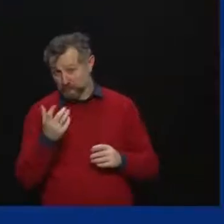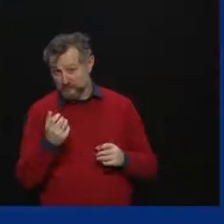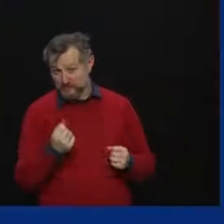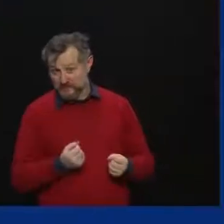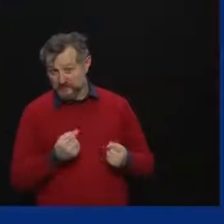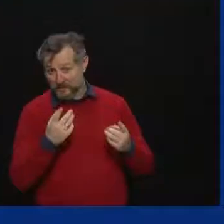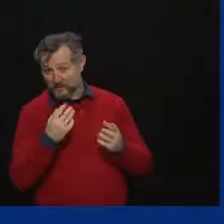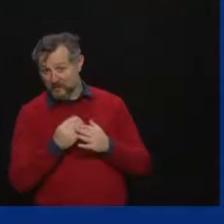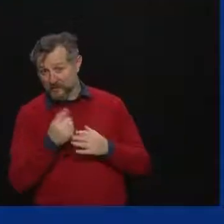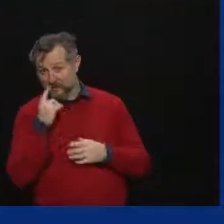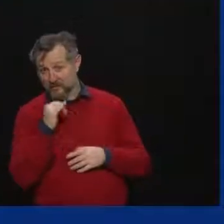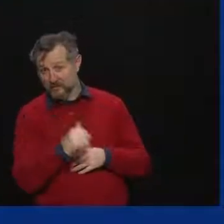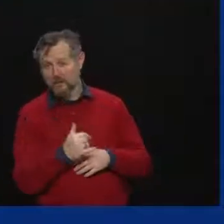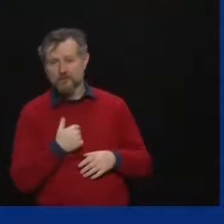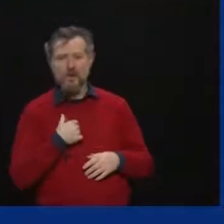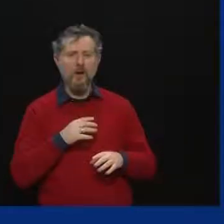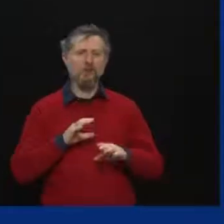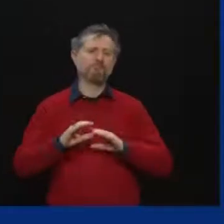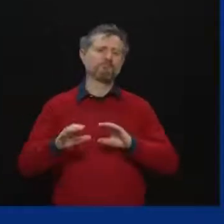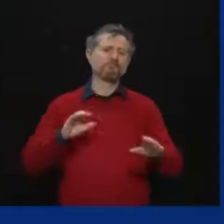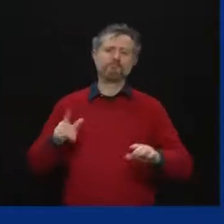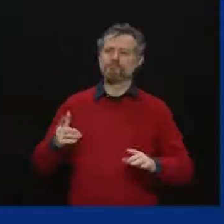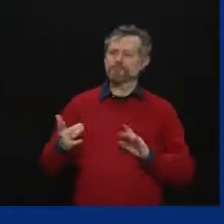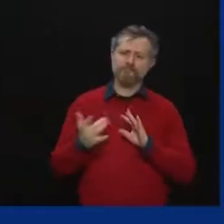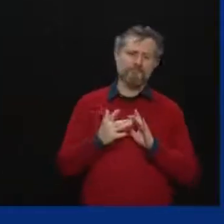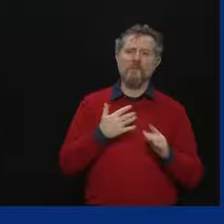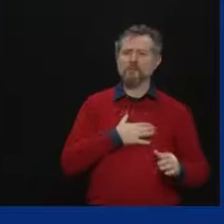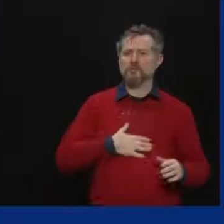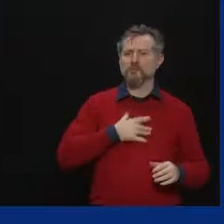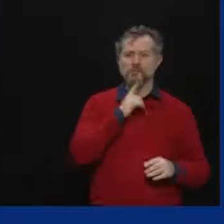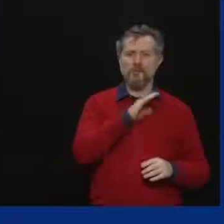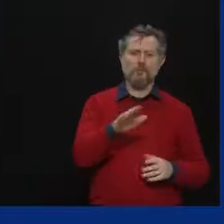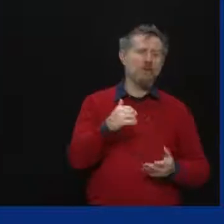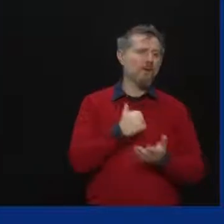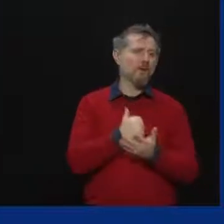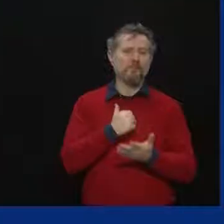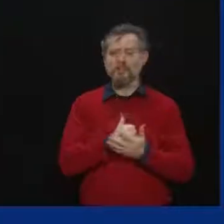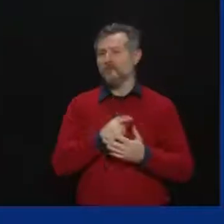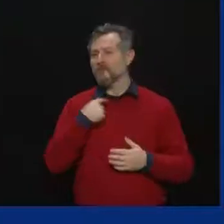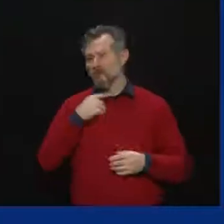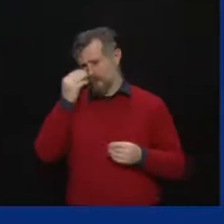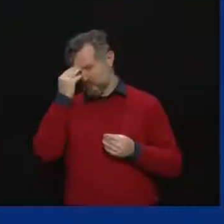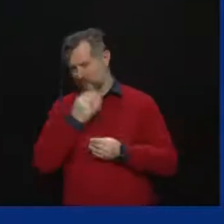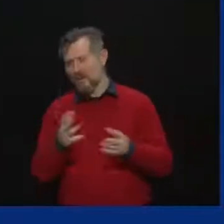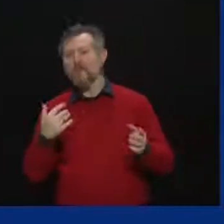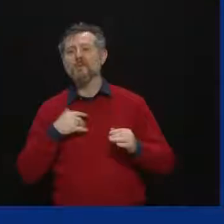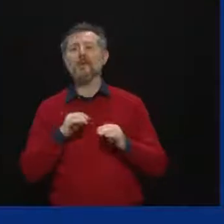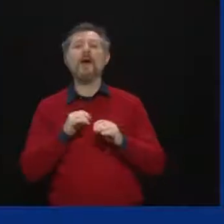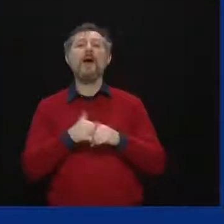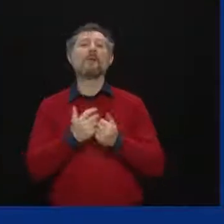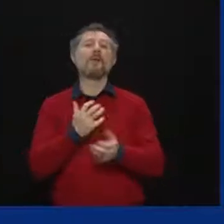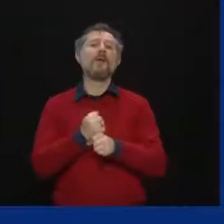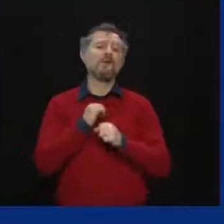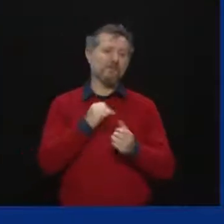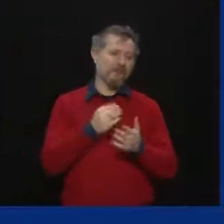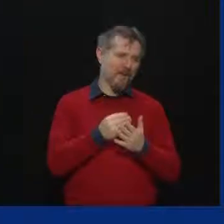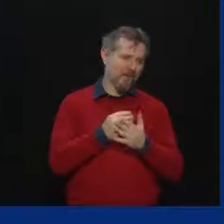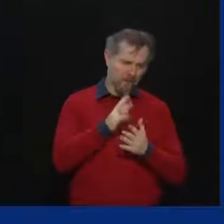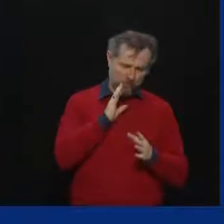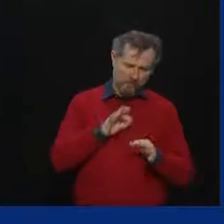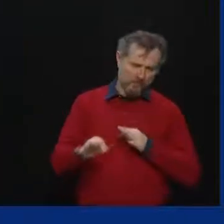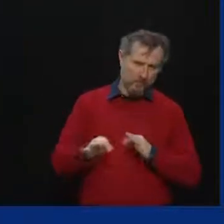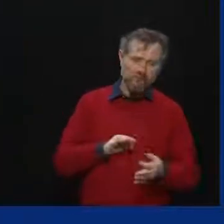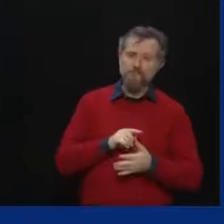appreciate all their cooperation, and I want them to know we'll be letting them know how they can get this money as soon as possible. So this